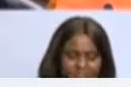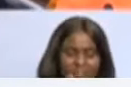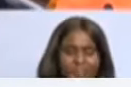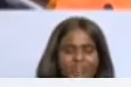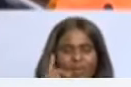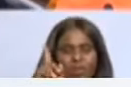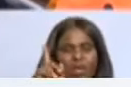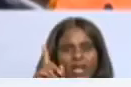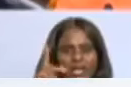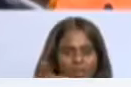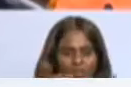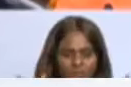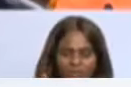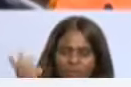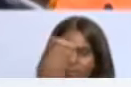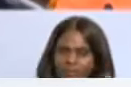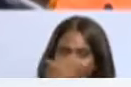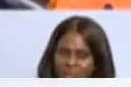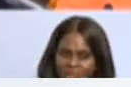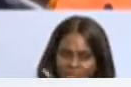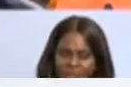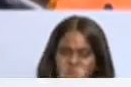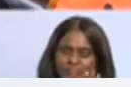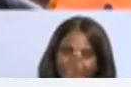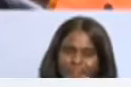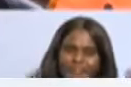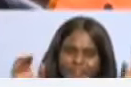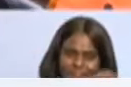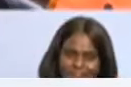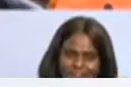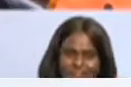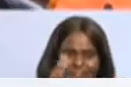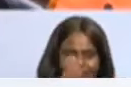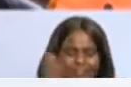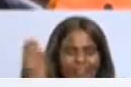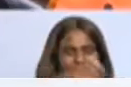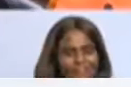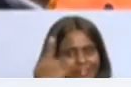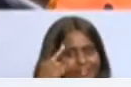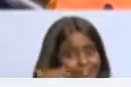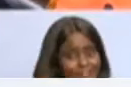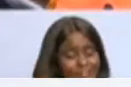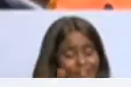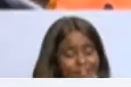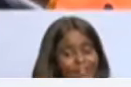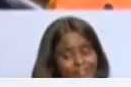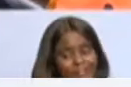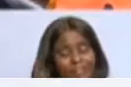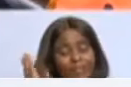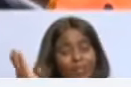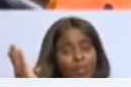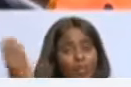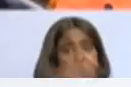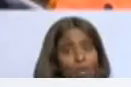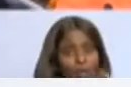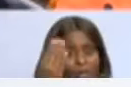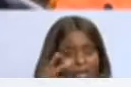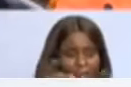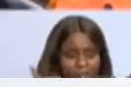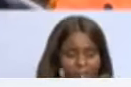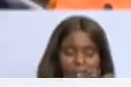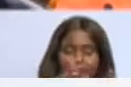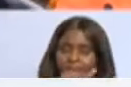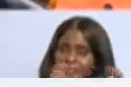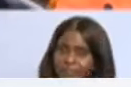one-stop, but we want to move towards a non-stop border post. But for now, one-stop border post in our transition to